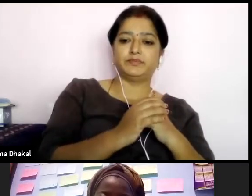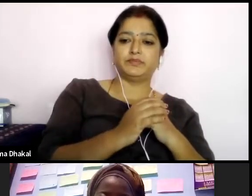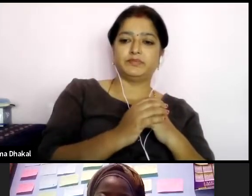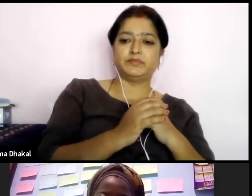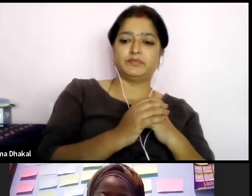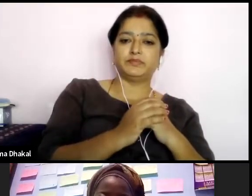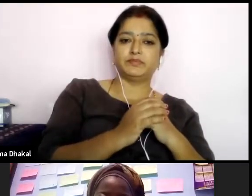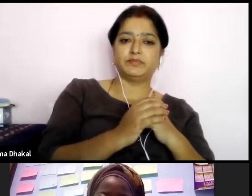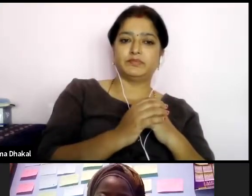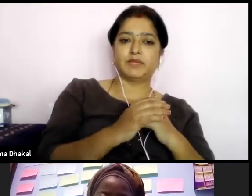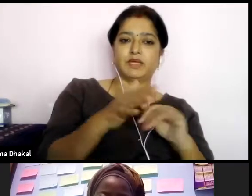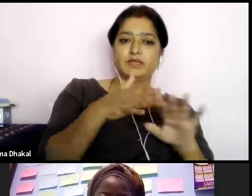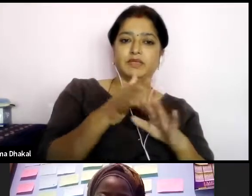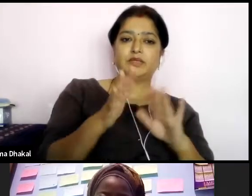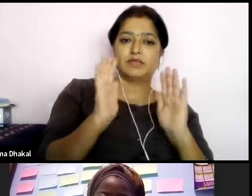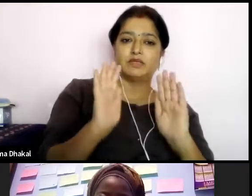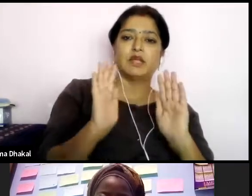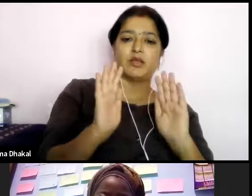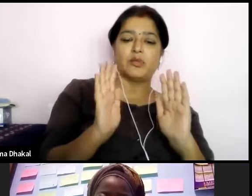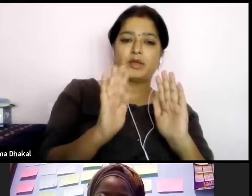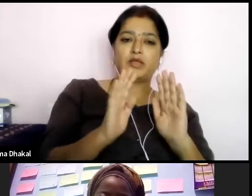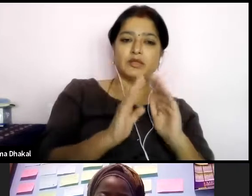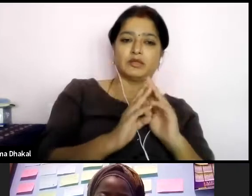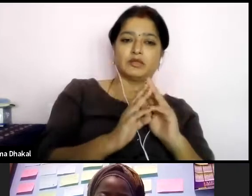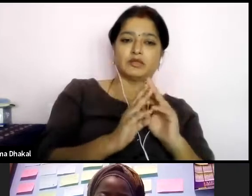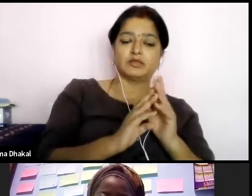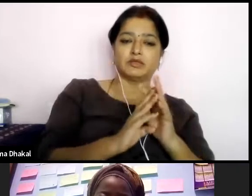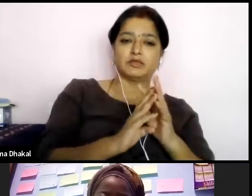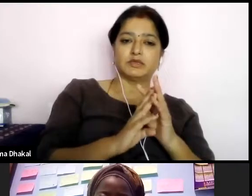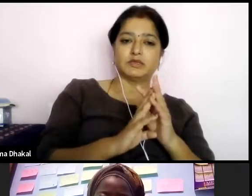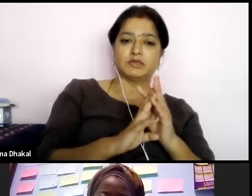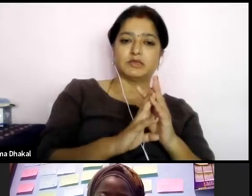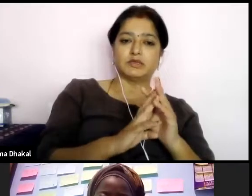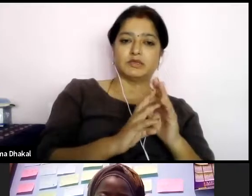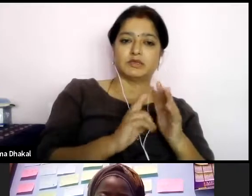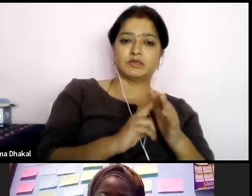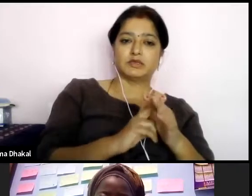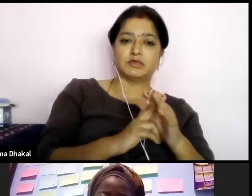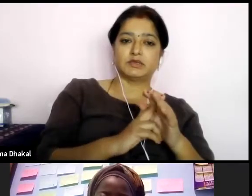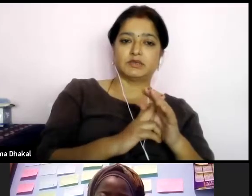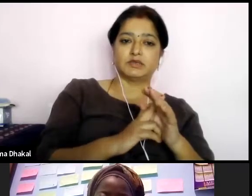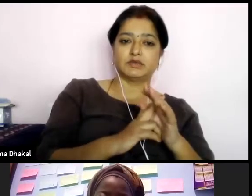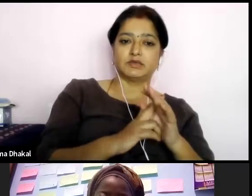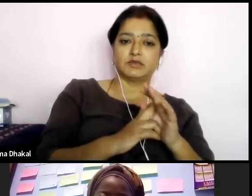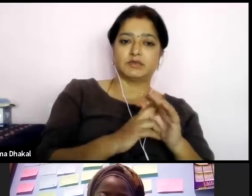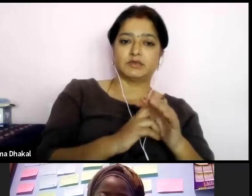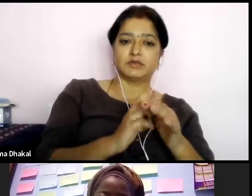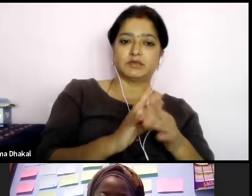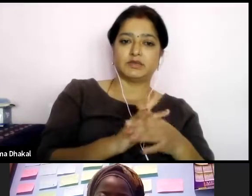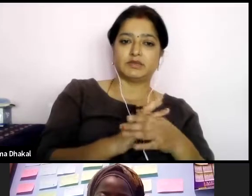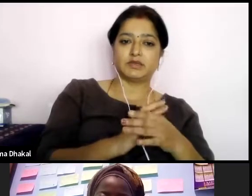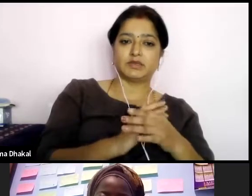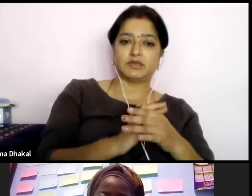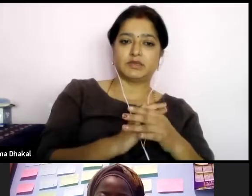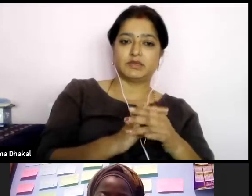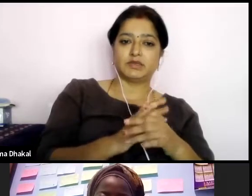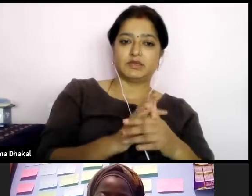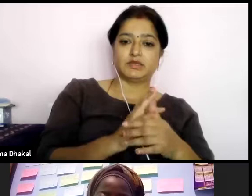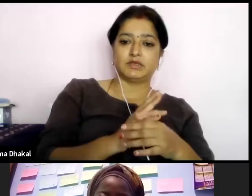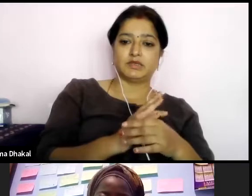Perfect. Thank you so much. So as it relates to questions from my side, those are complete, but I do see where we